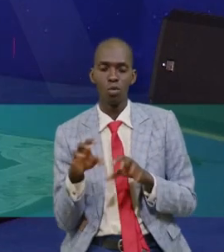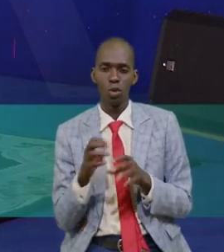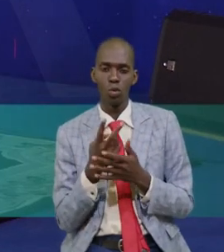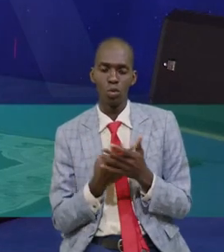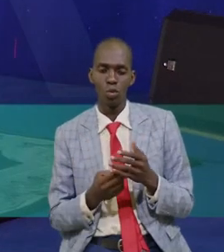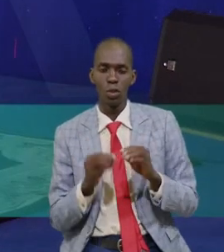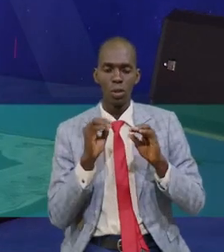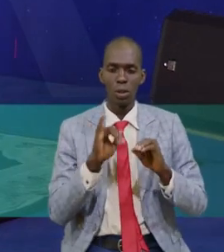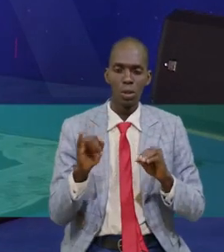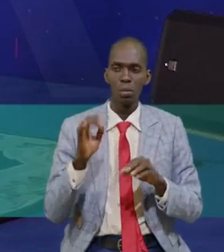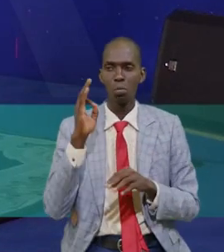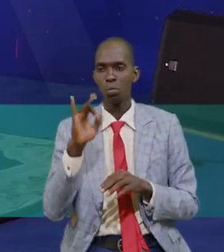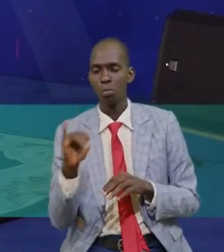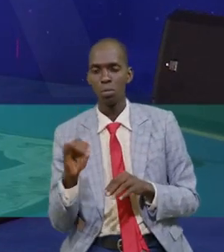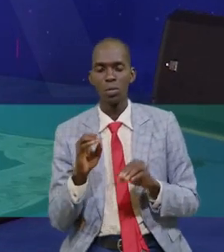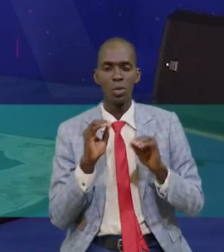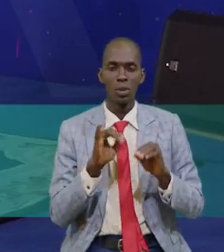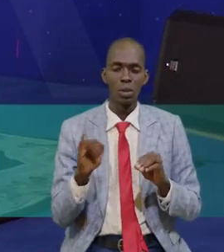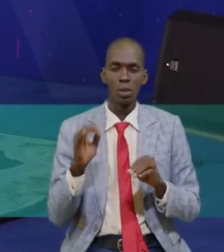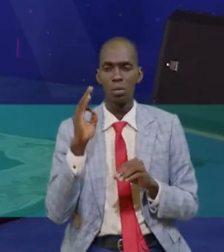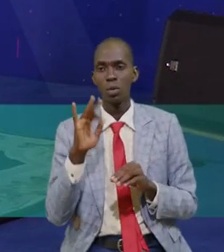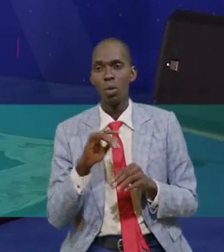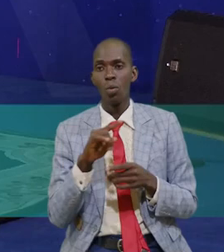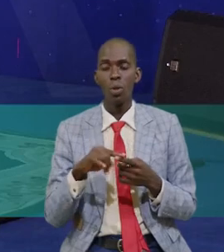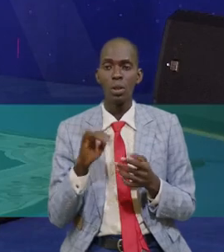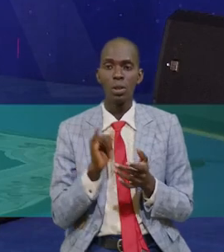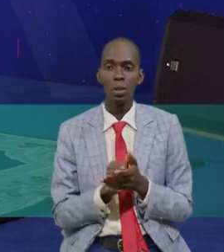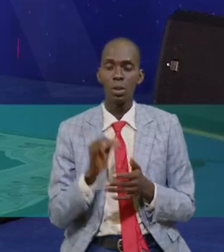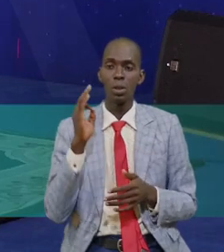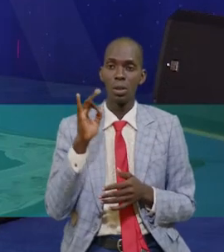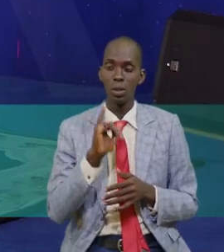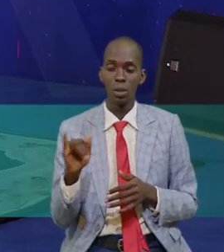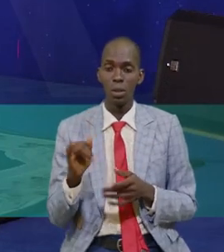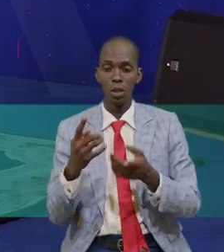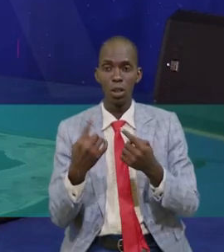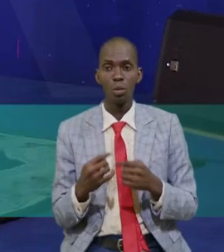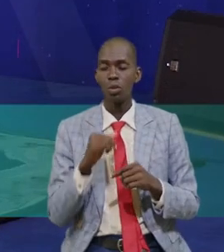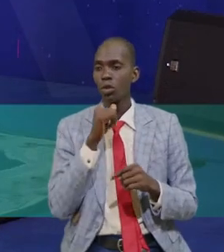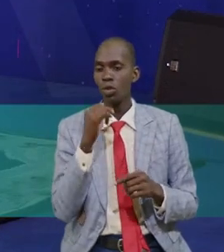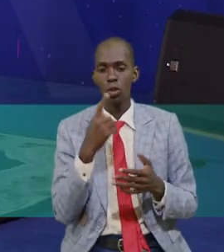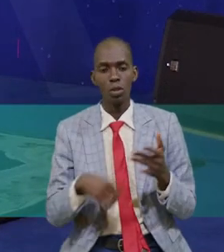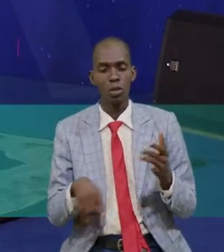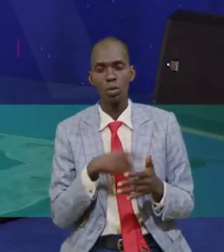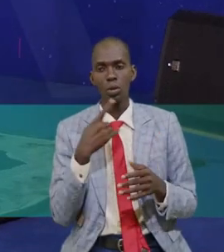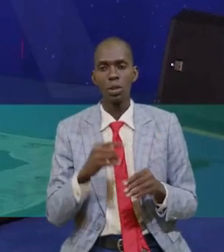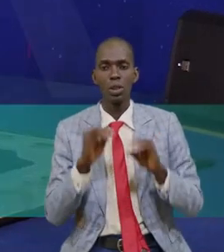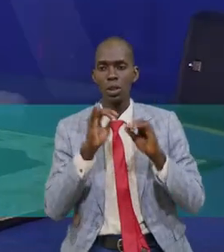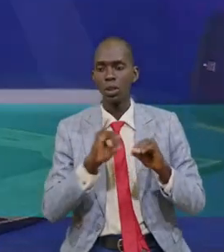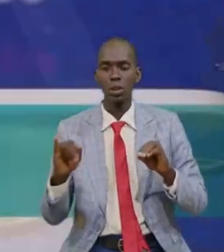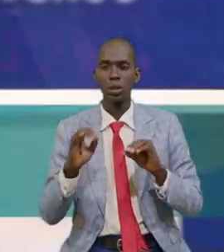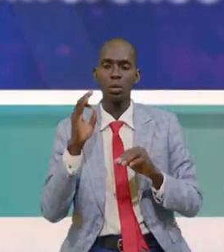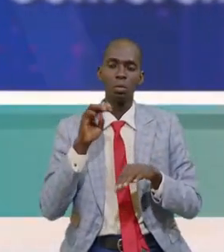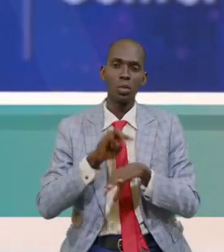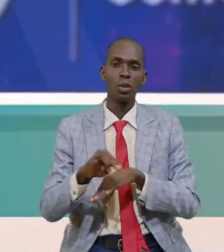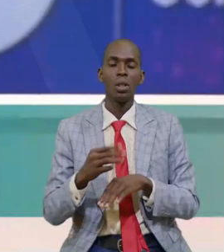teaching and pastoring. And when the pastoral ministry came, he didn't cancel the teaching ministry. And then he gave